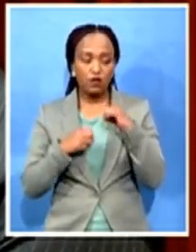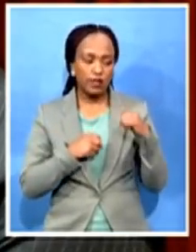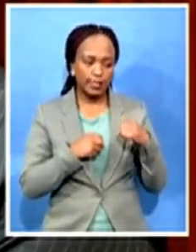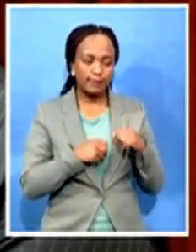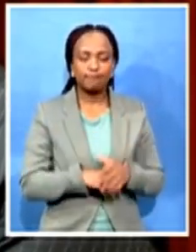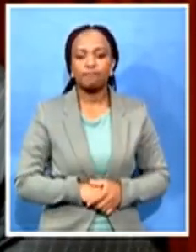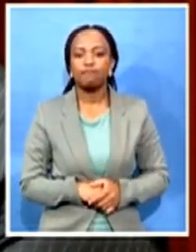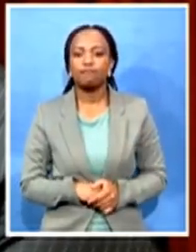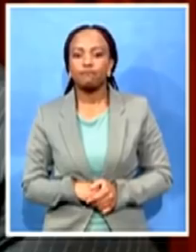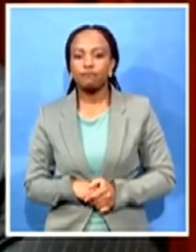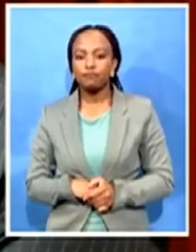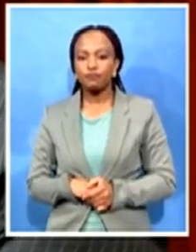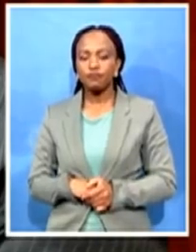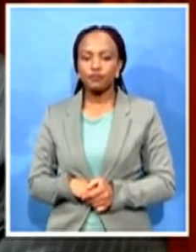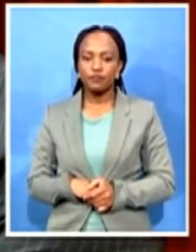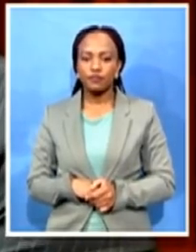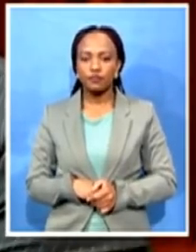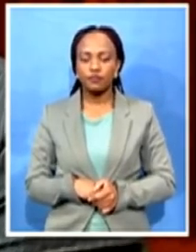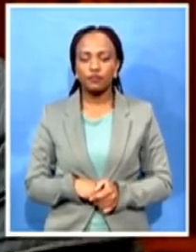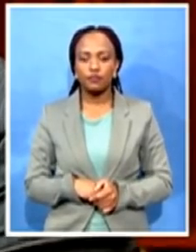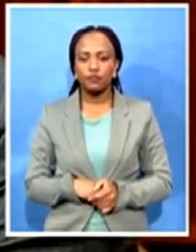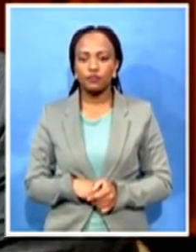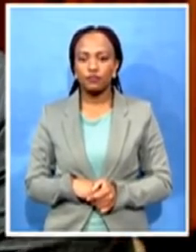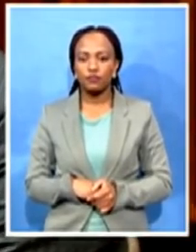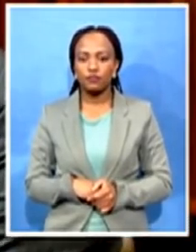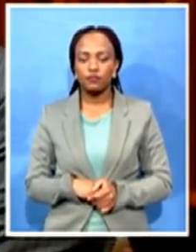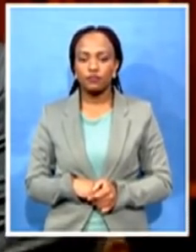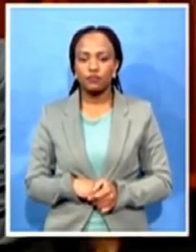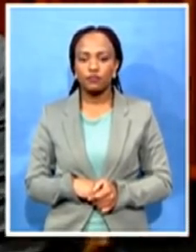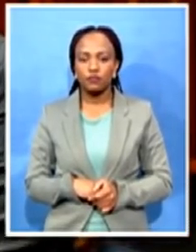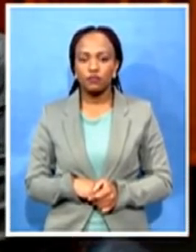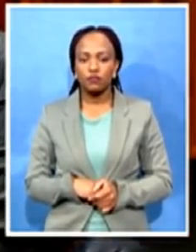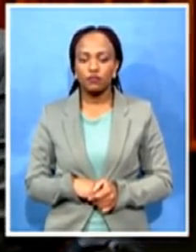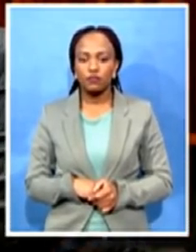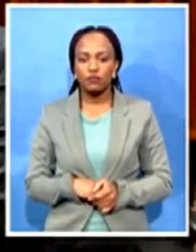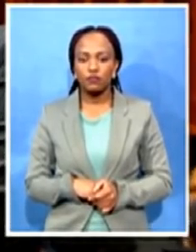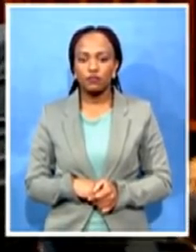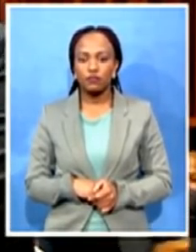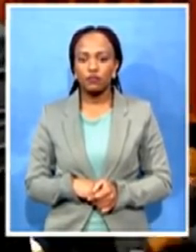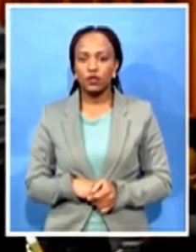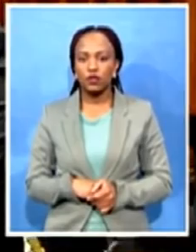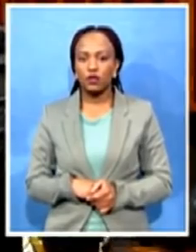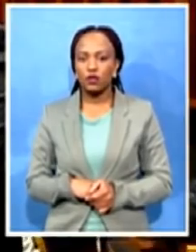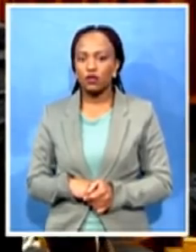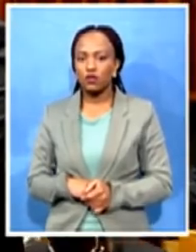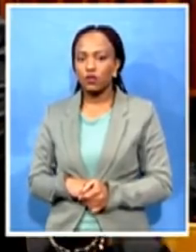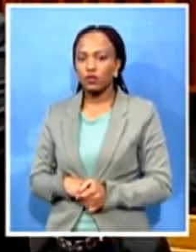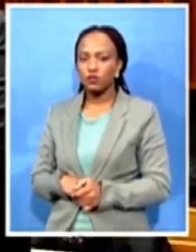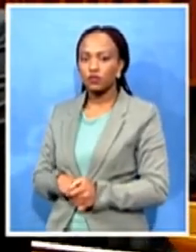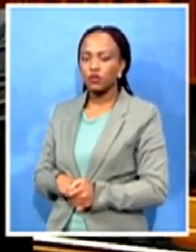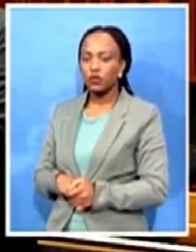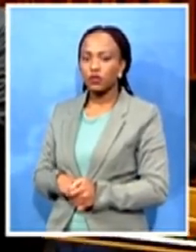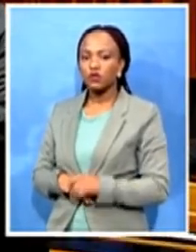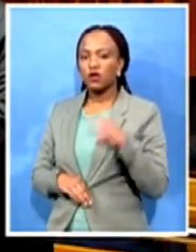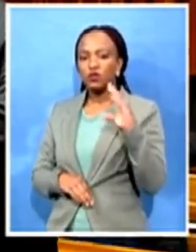Your Worship, as indicated earlier on, the President disclosed the docket and the indictment to